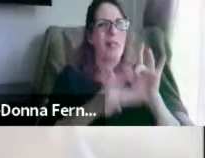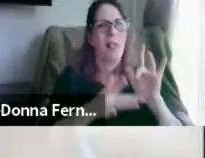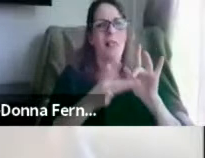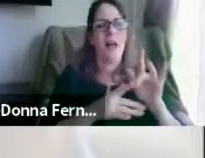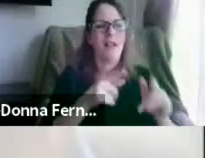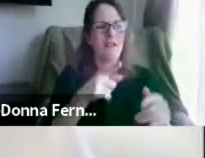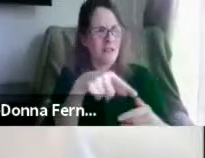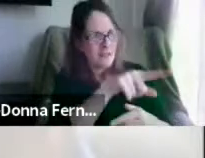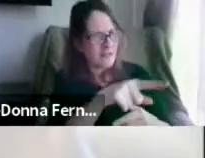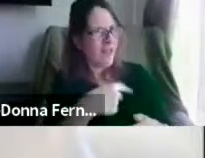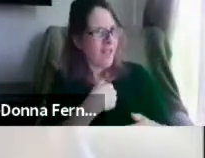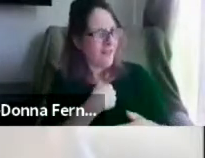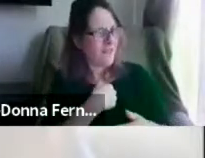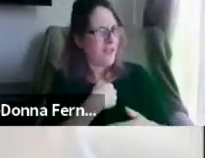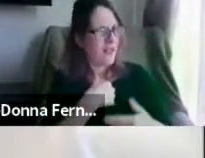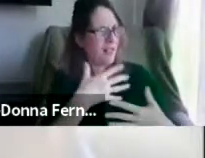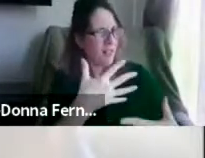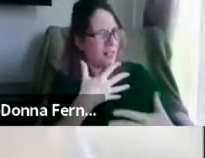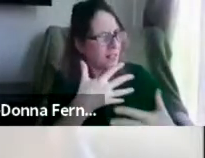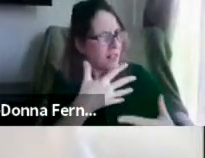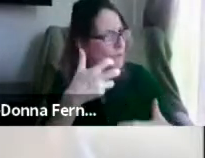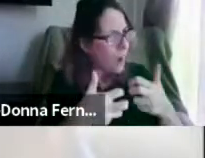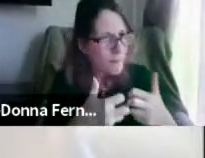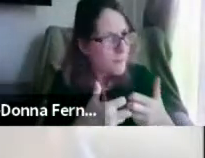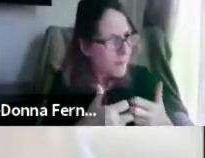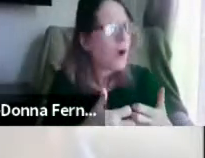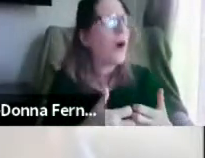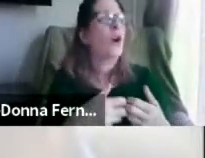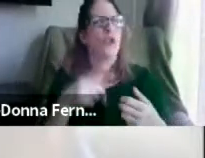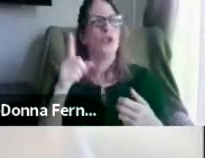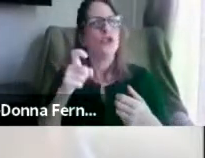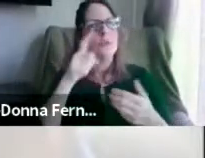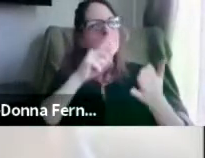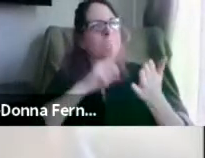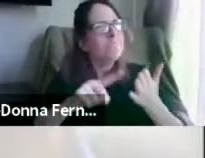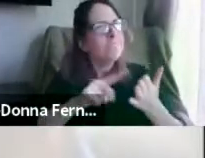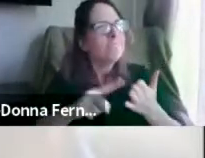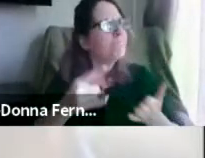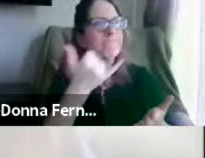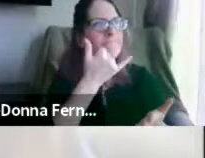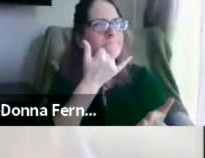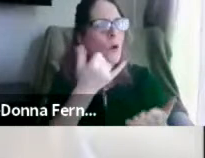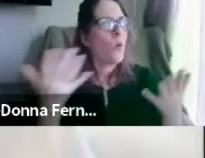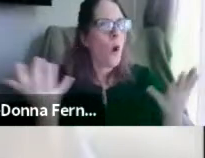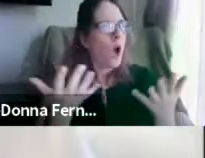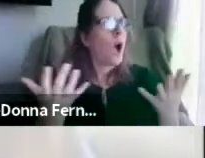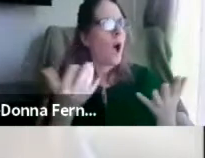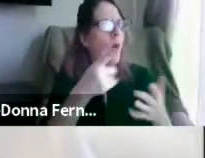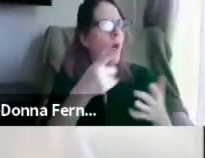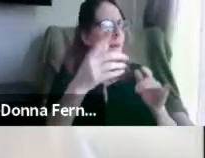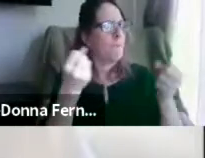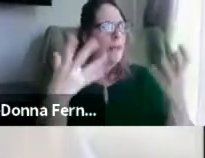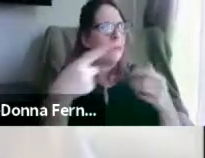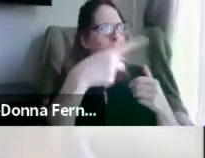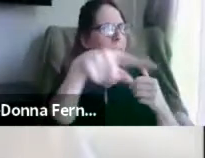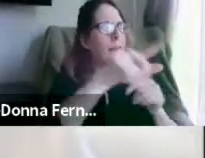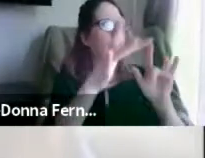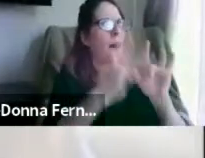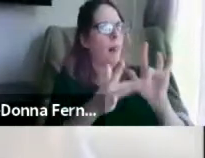respiratory symptoms, it may be something you want to investigate a little bit further. Create cleaning